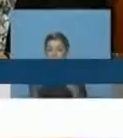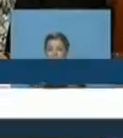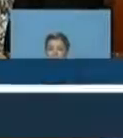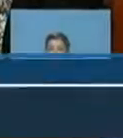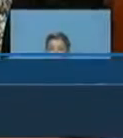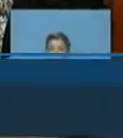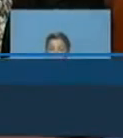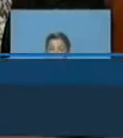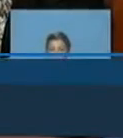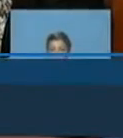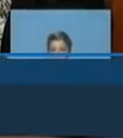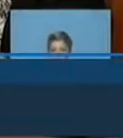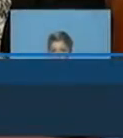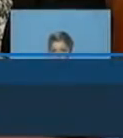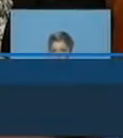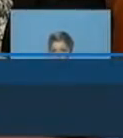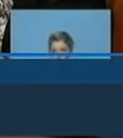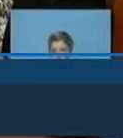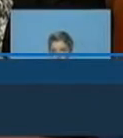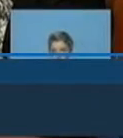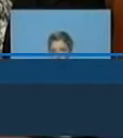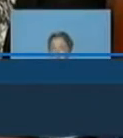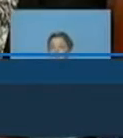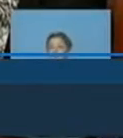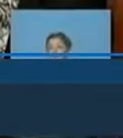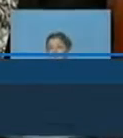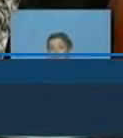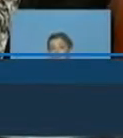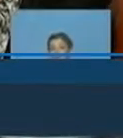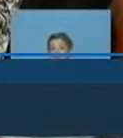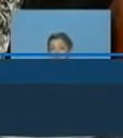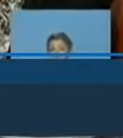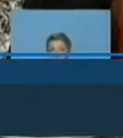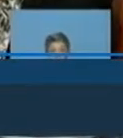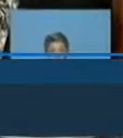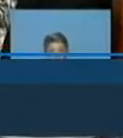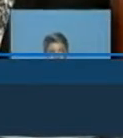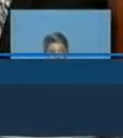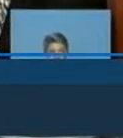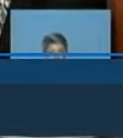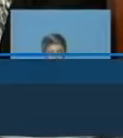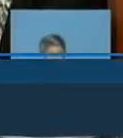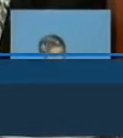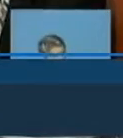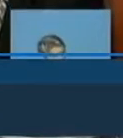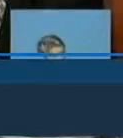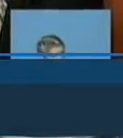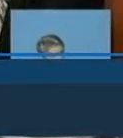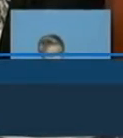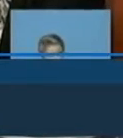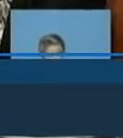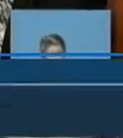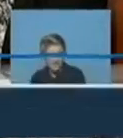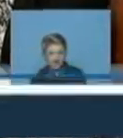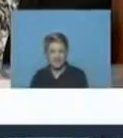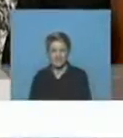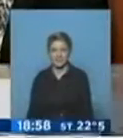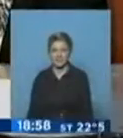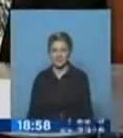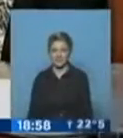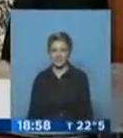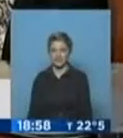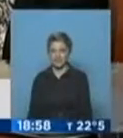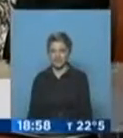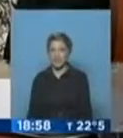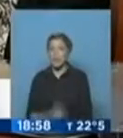news. I never thought it would happen. He told me he was going to call me at night, and I asked, really? And he said, why not? You're my grandmother.